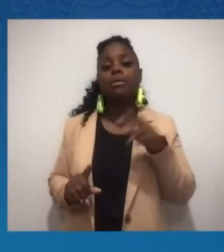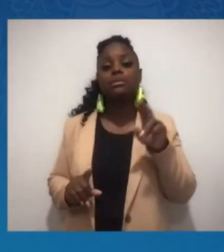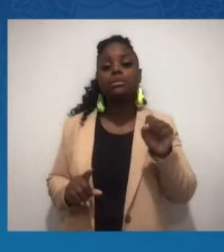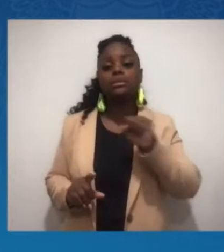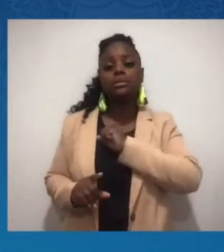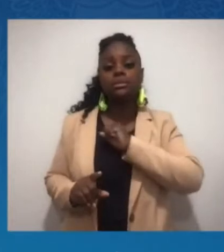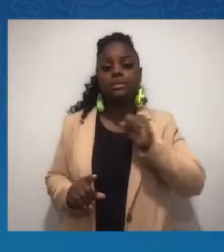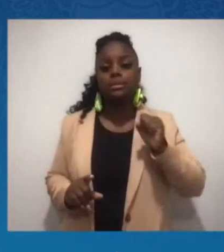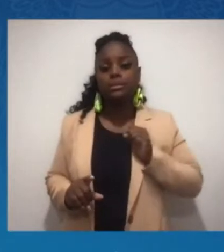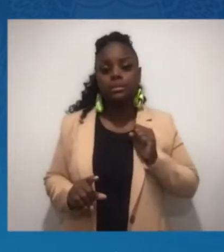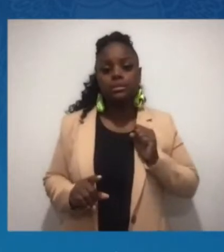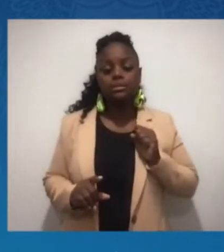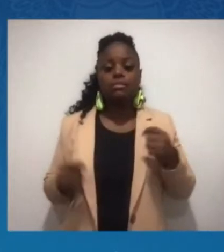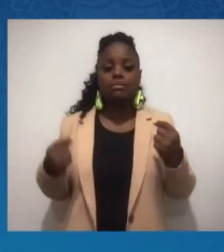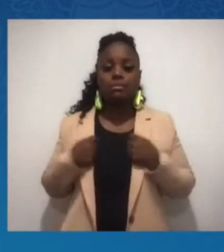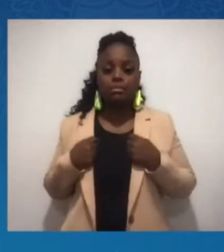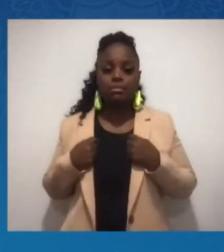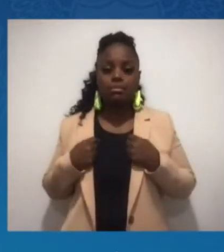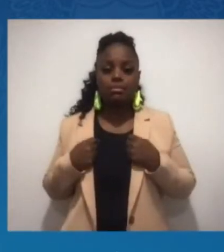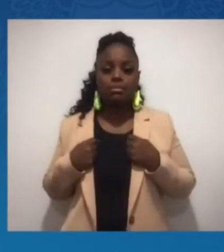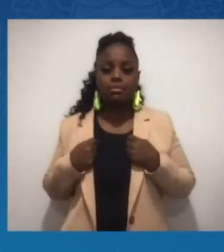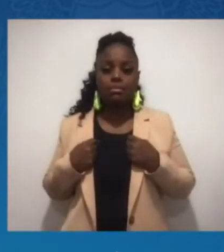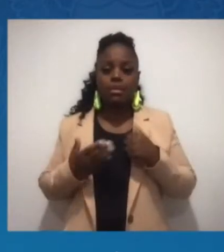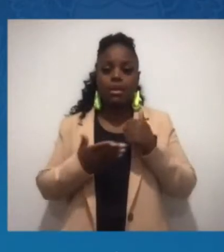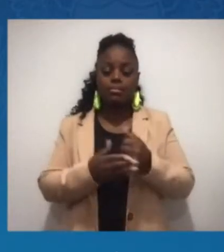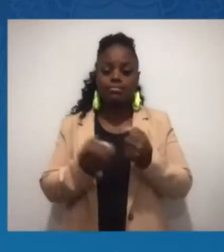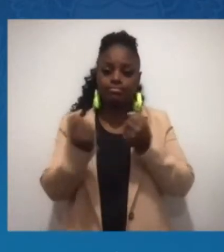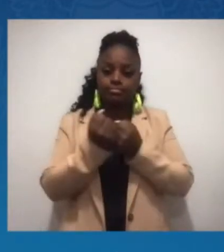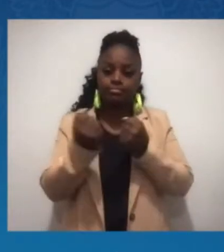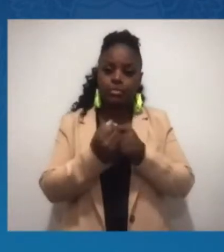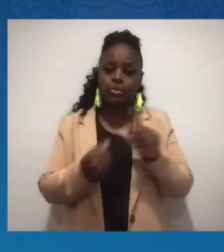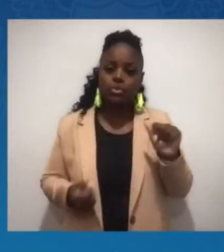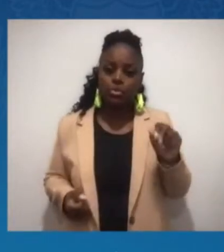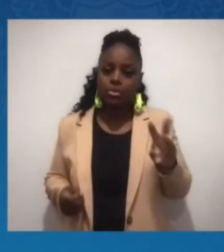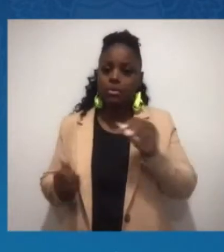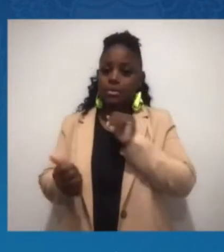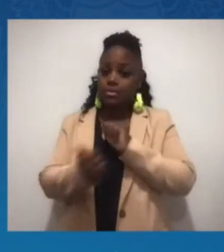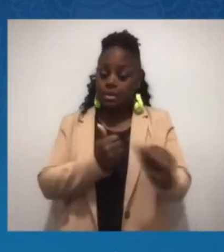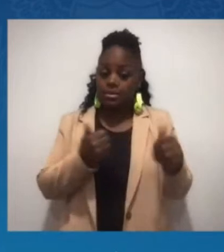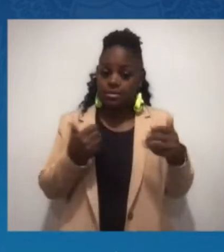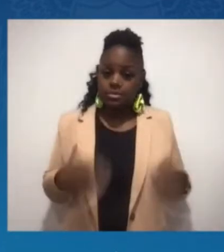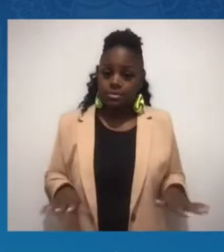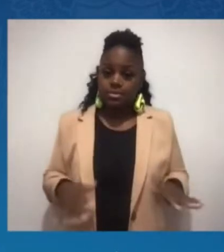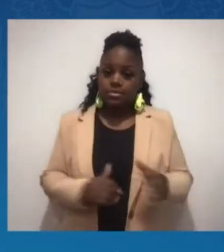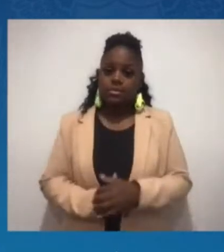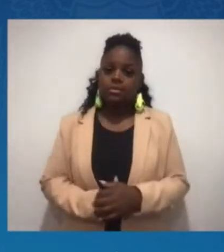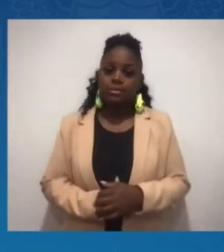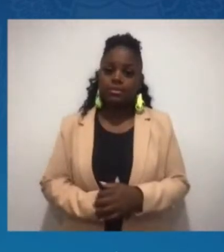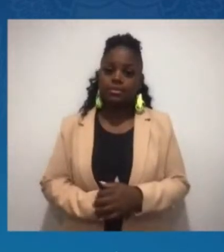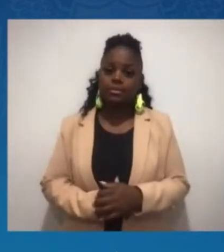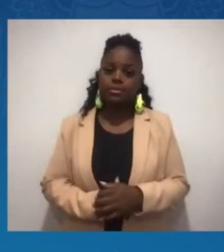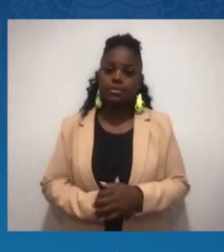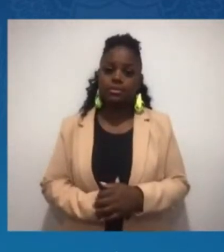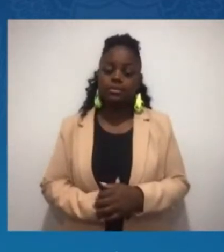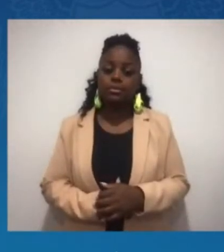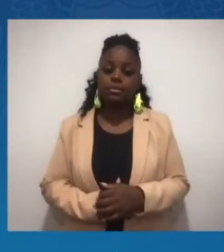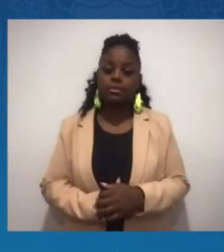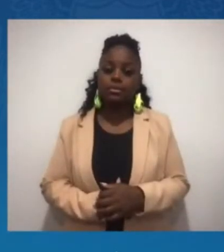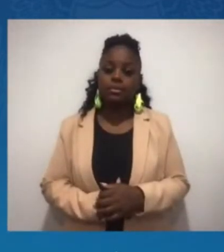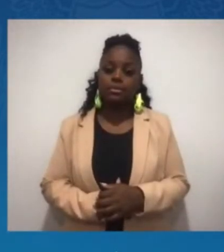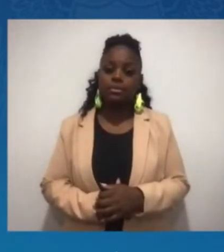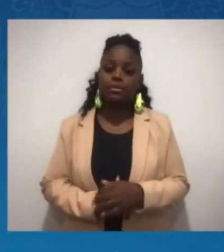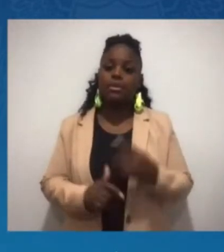And I'm proud to say we were able to get, then when we were elected and when we went